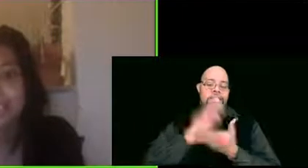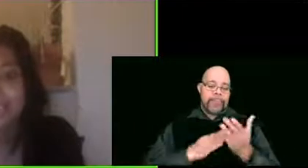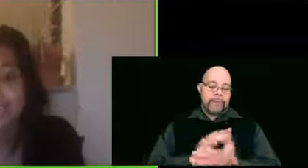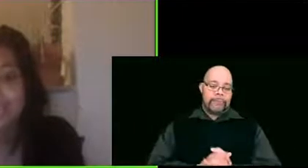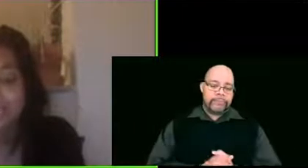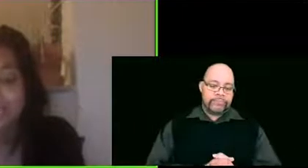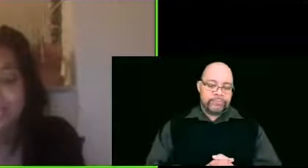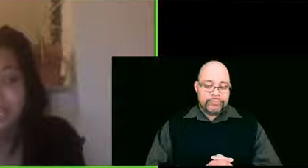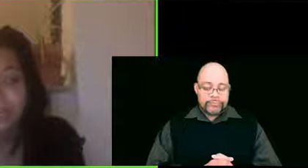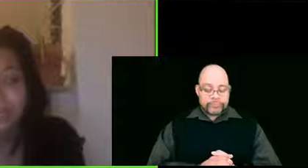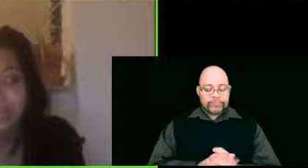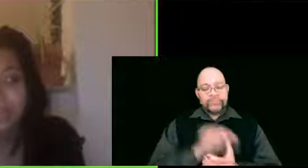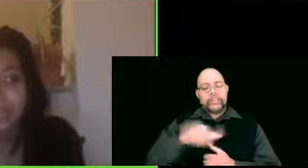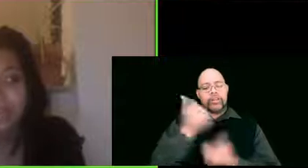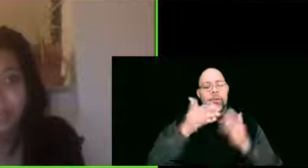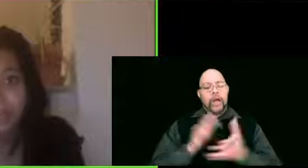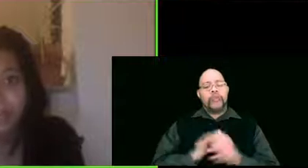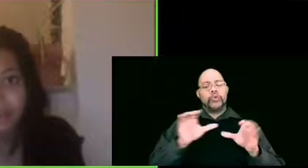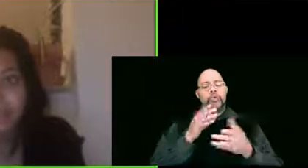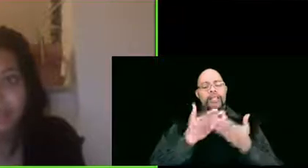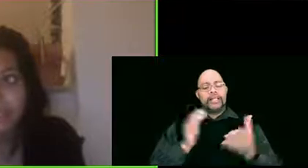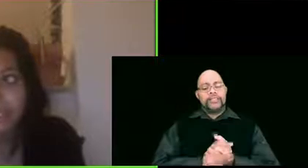does pay back slowly. And the